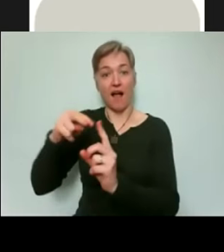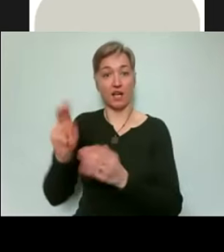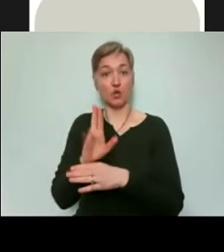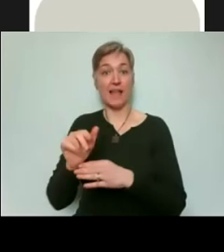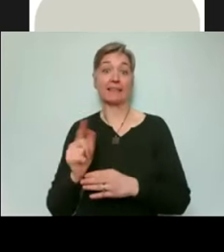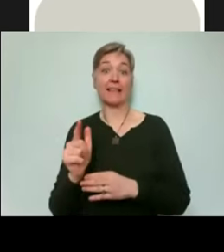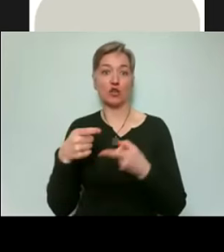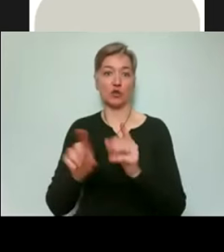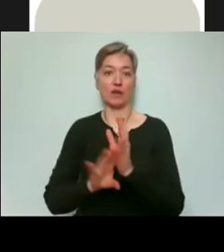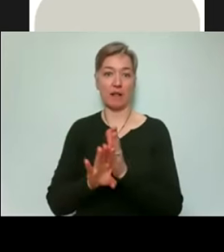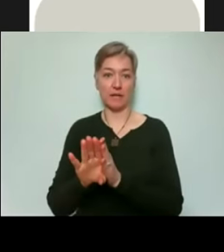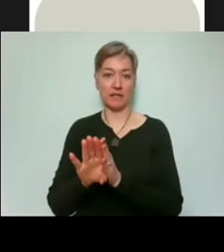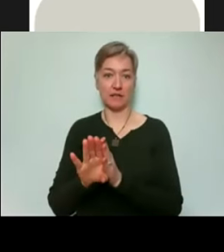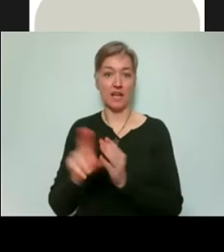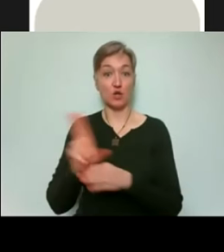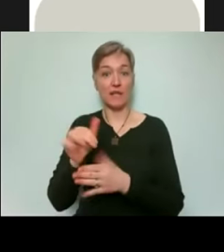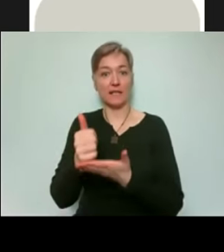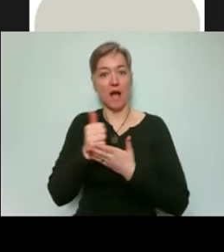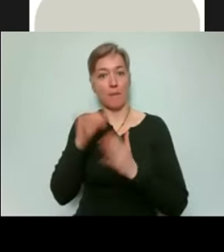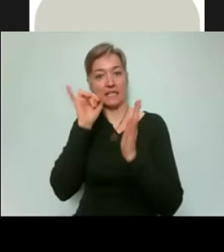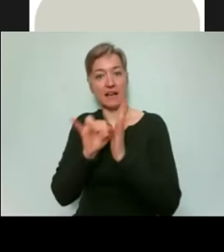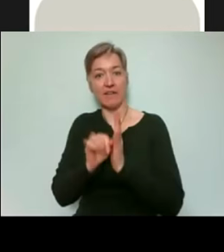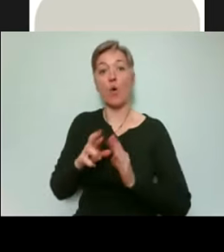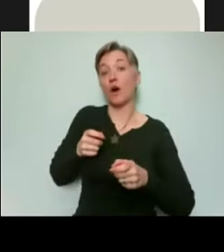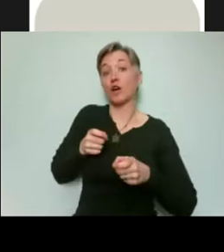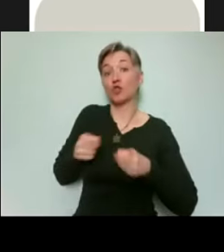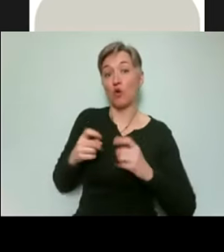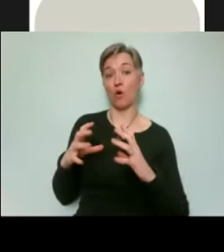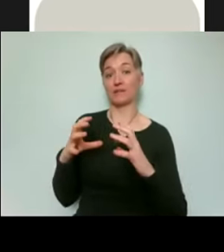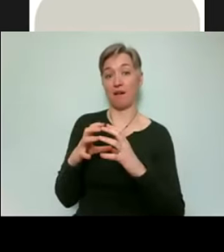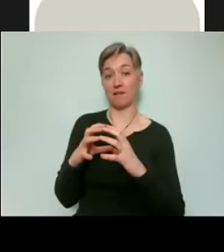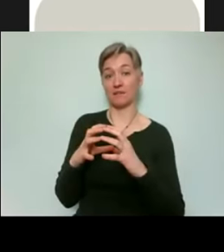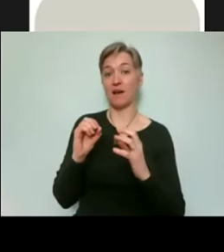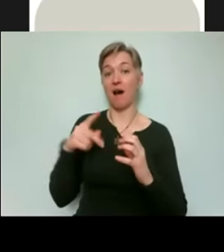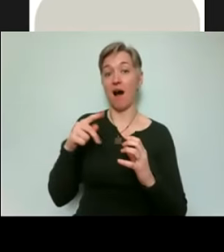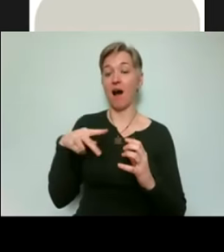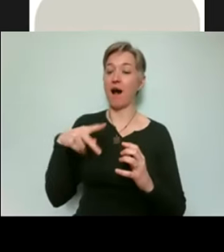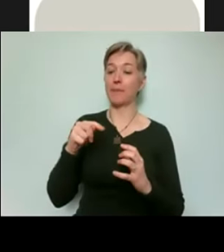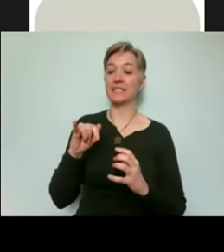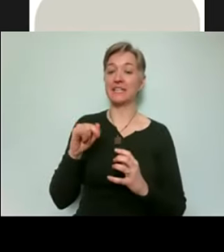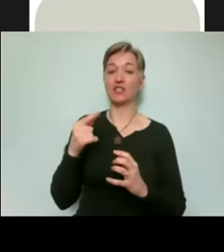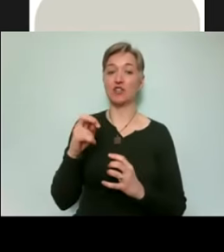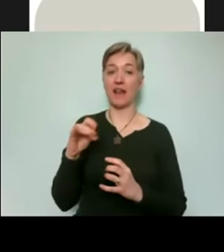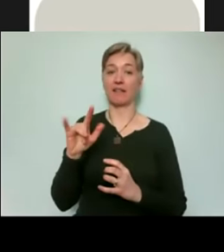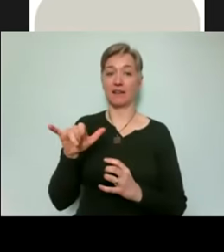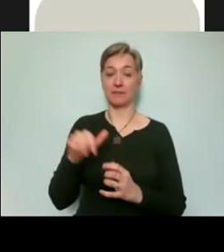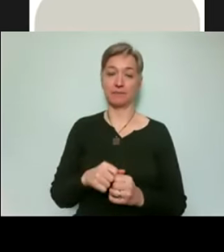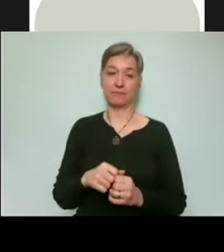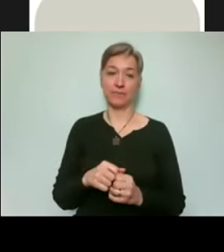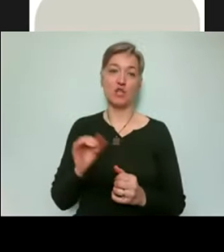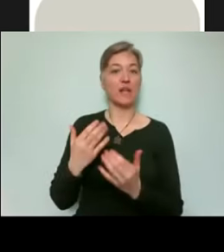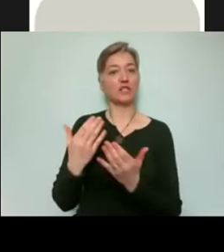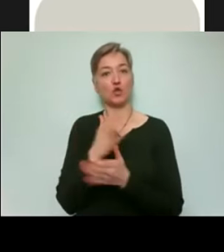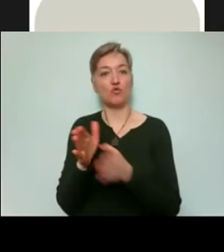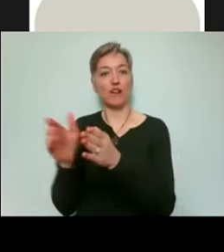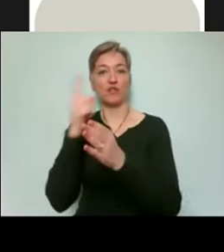and use it as a way to identify or even control cells optogenetically. So this is a really new direction for the lab. We're still working on this,